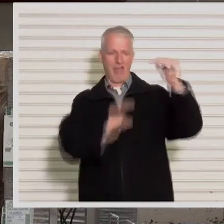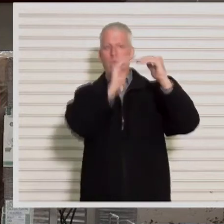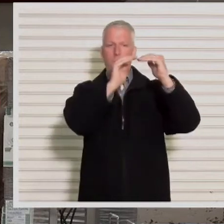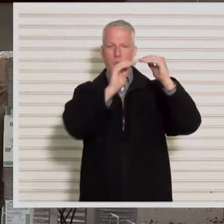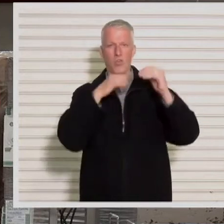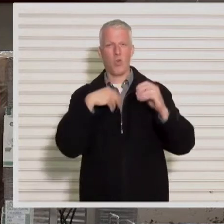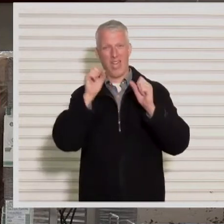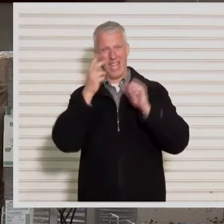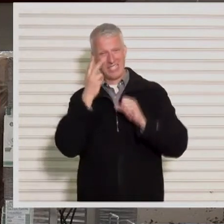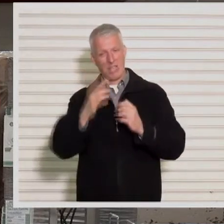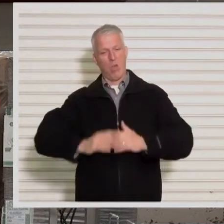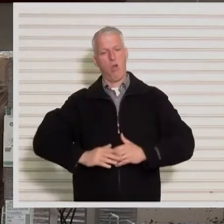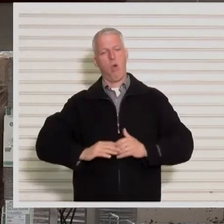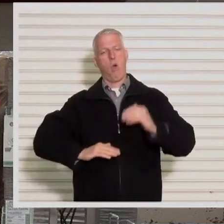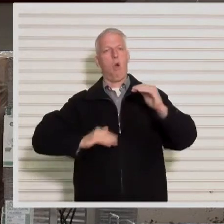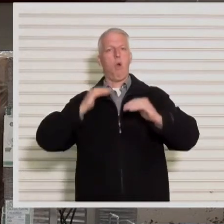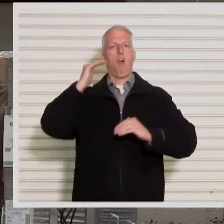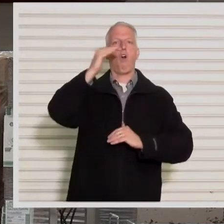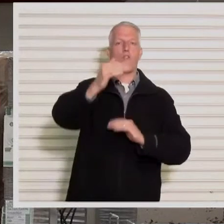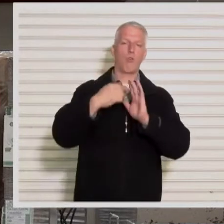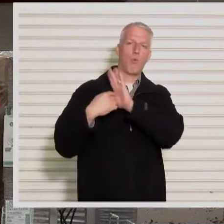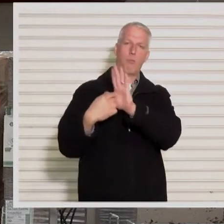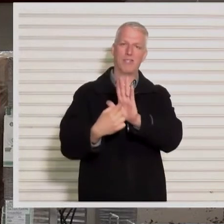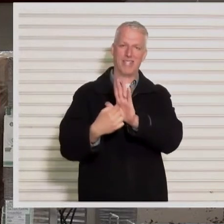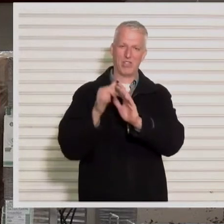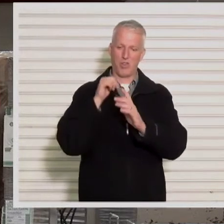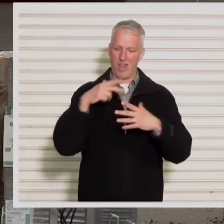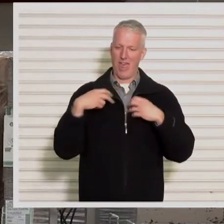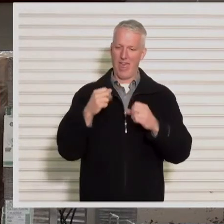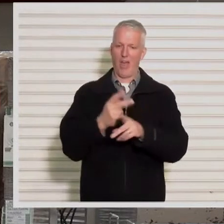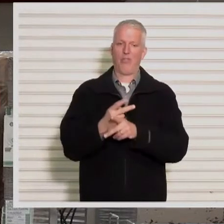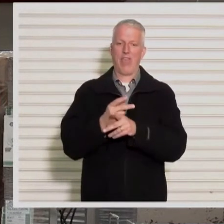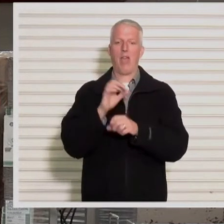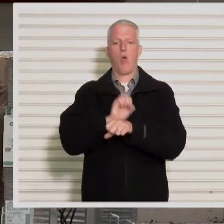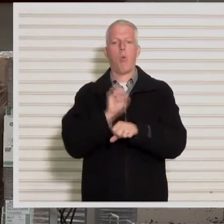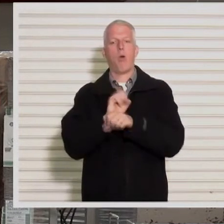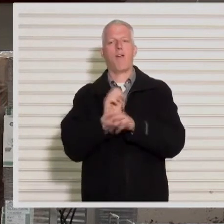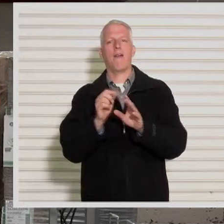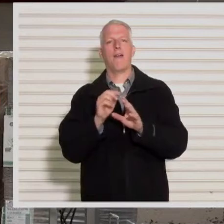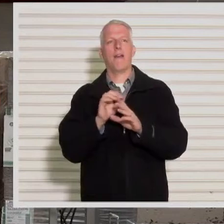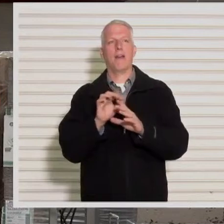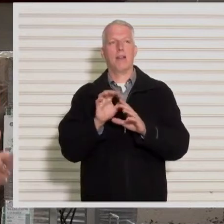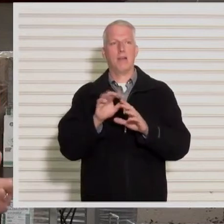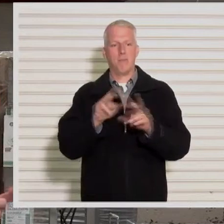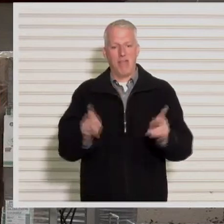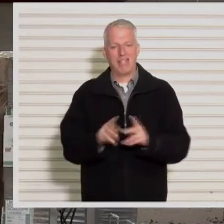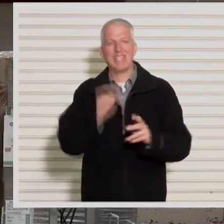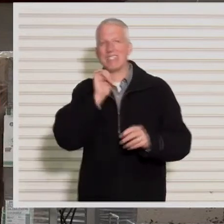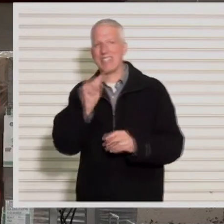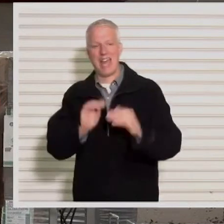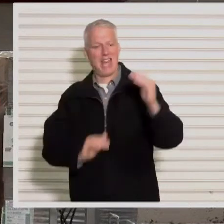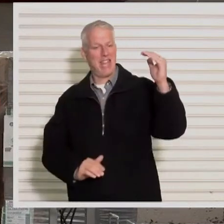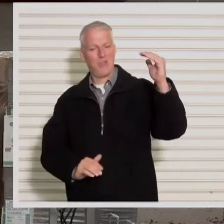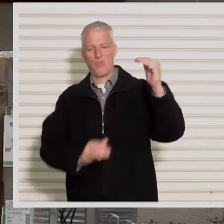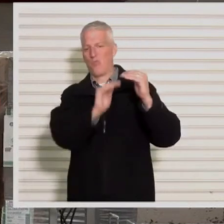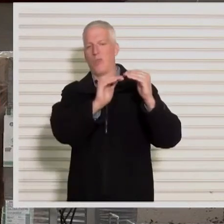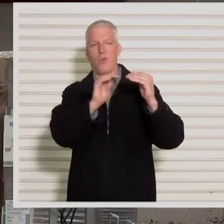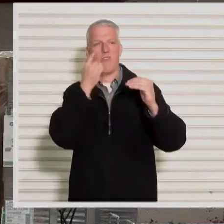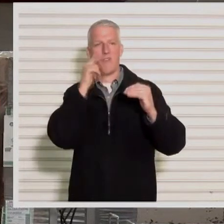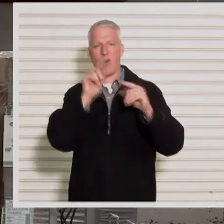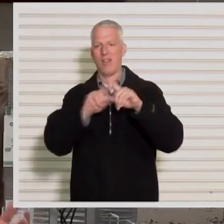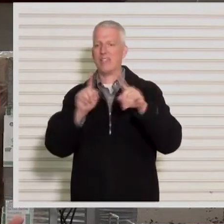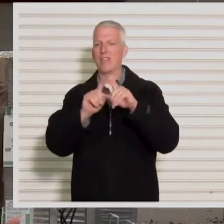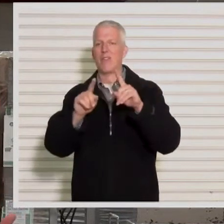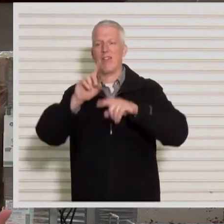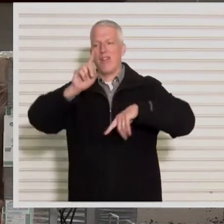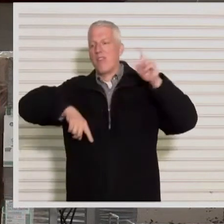the over-representation in a healthcare workforce of people that truly are not as representative of